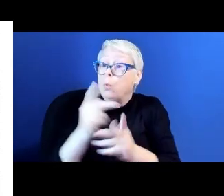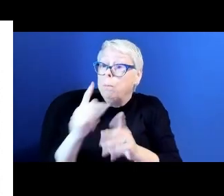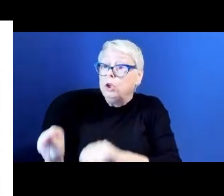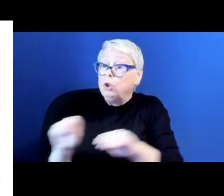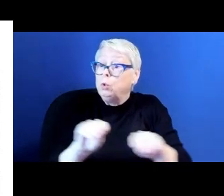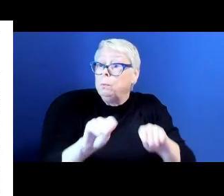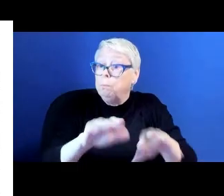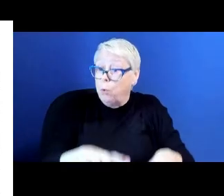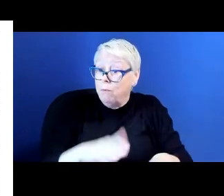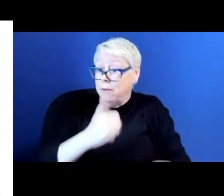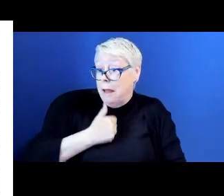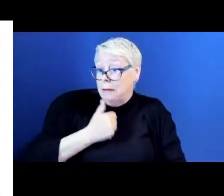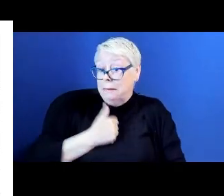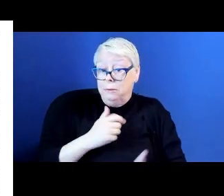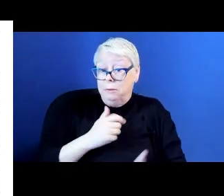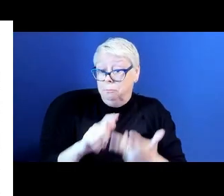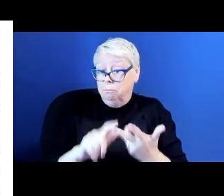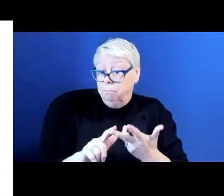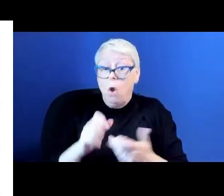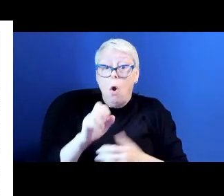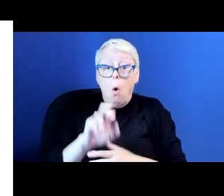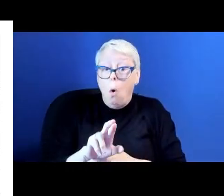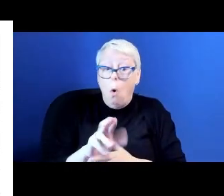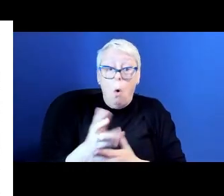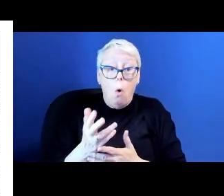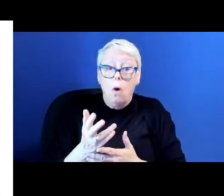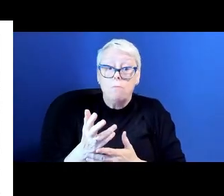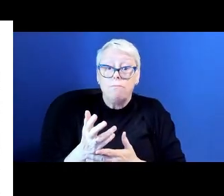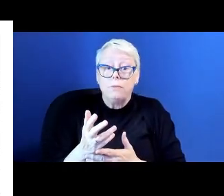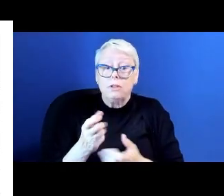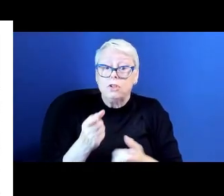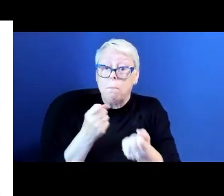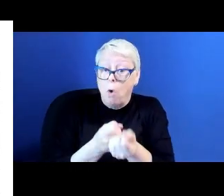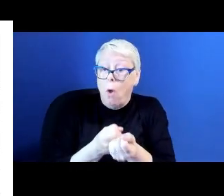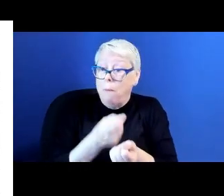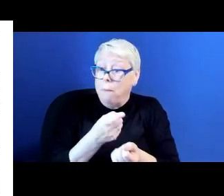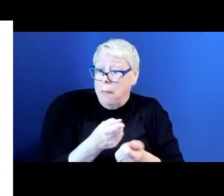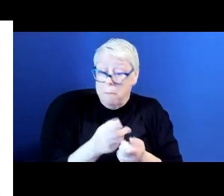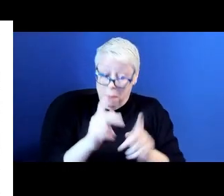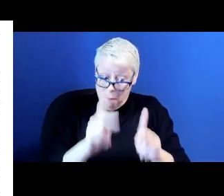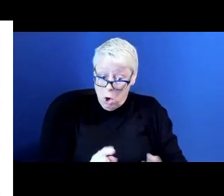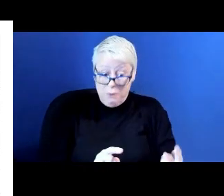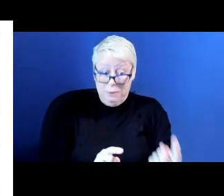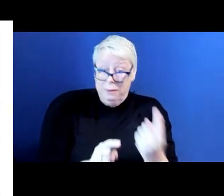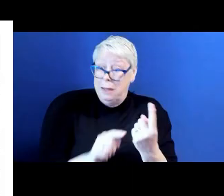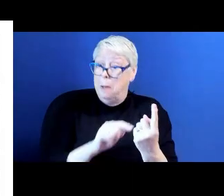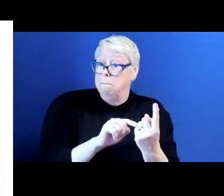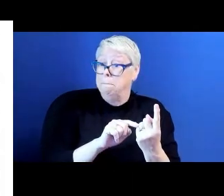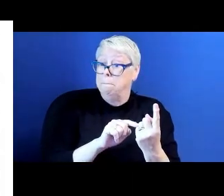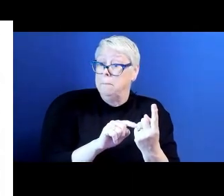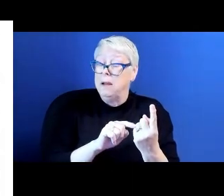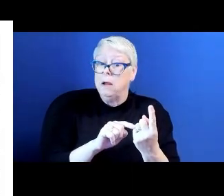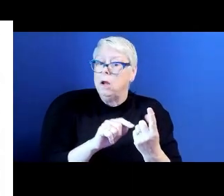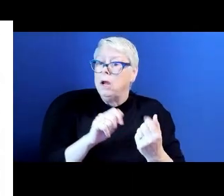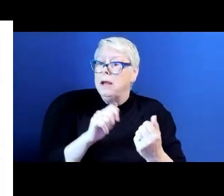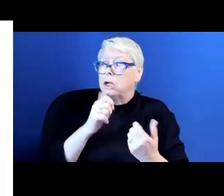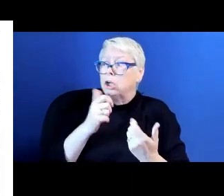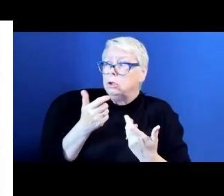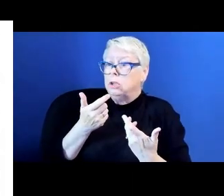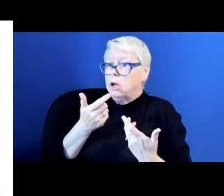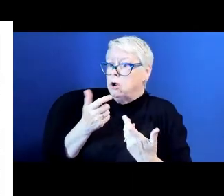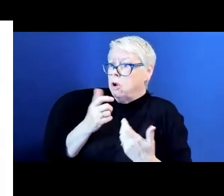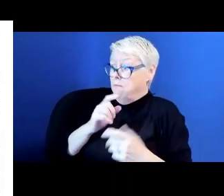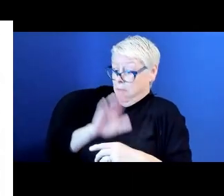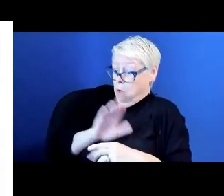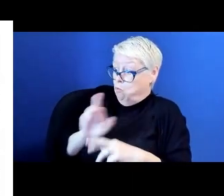at a drop-in center or other. The person did not come prepared to have a financial conversation in this